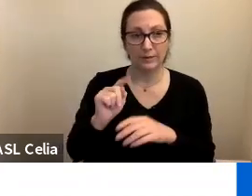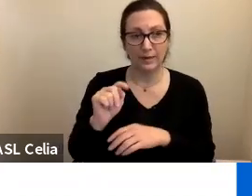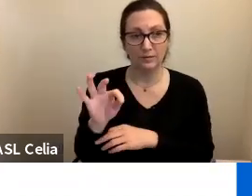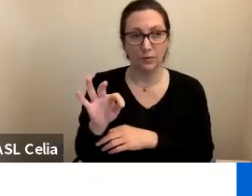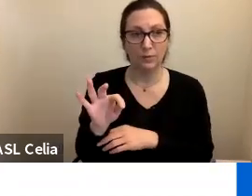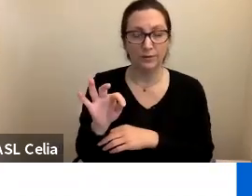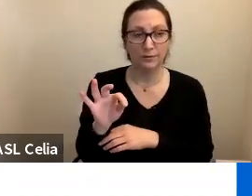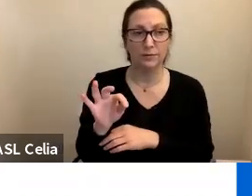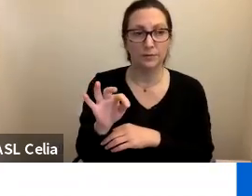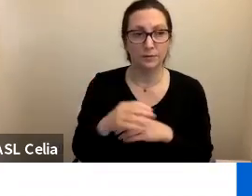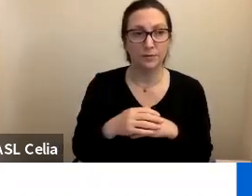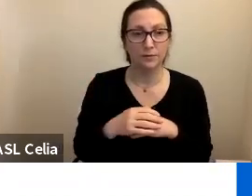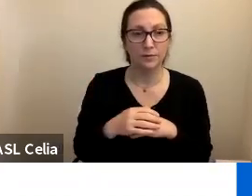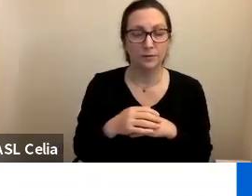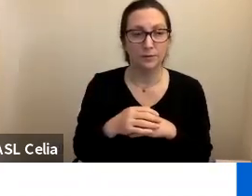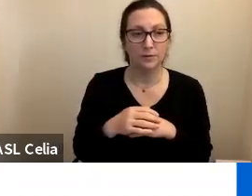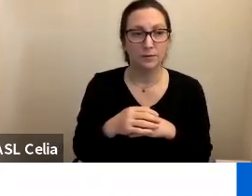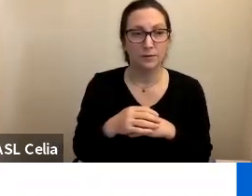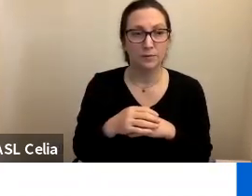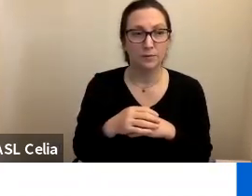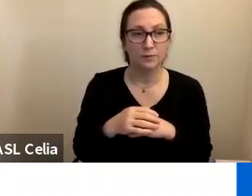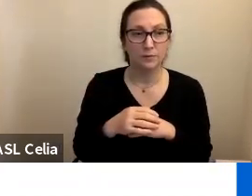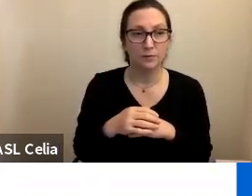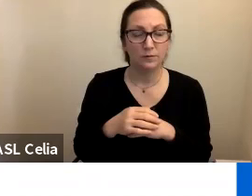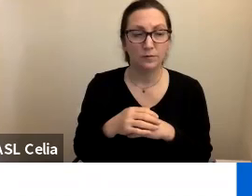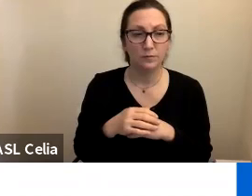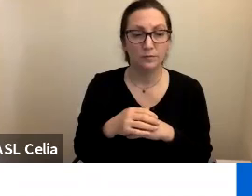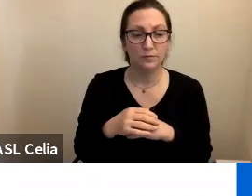then. But as